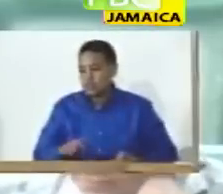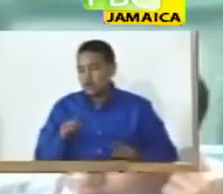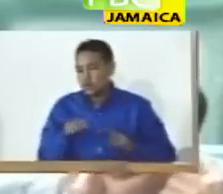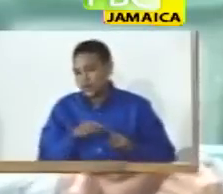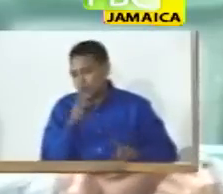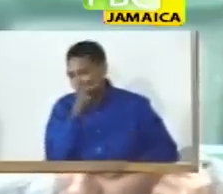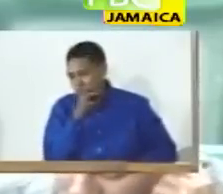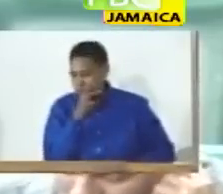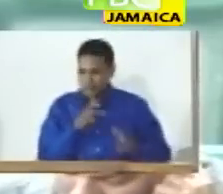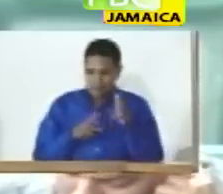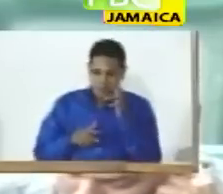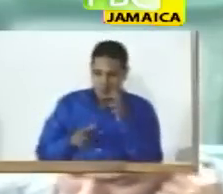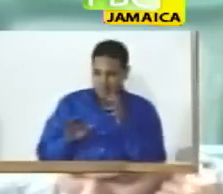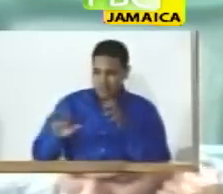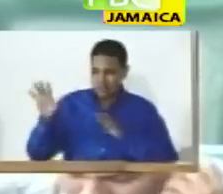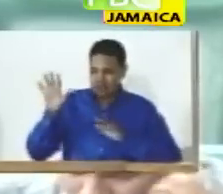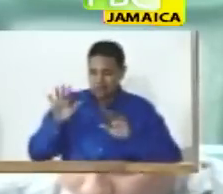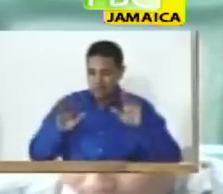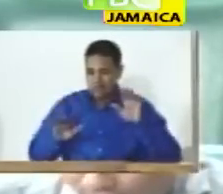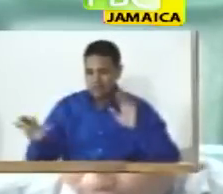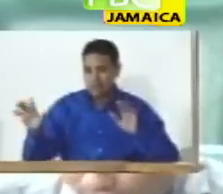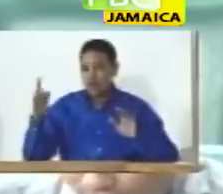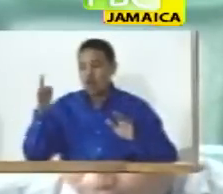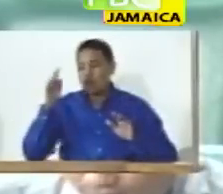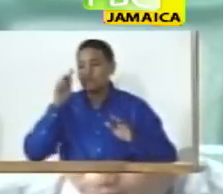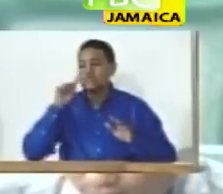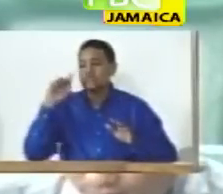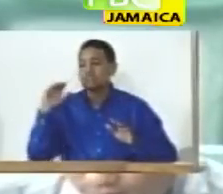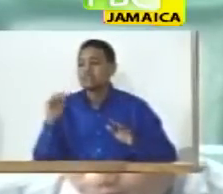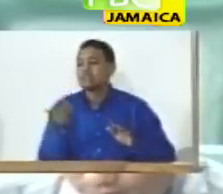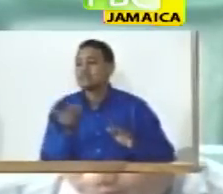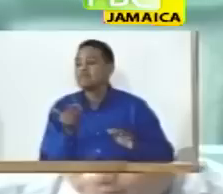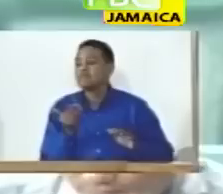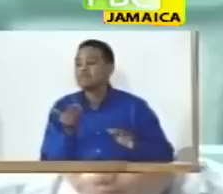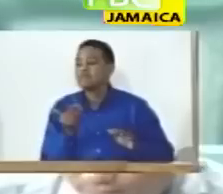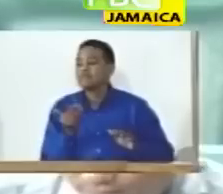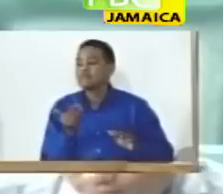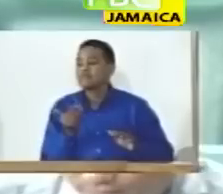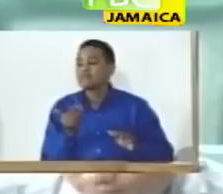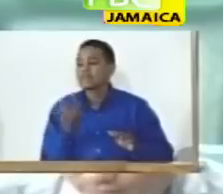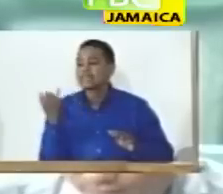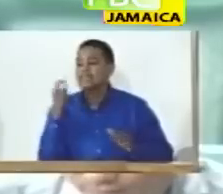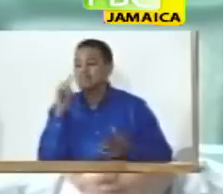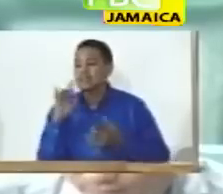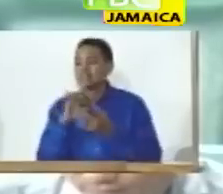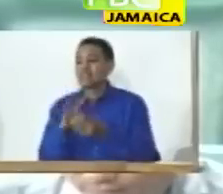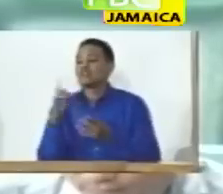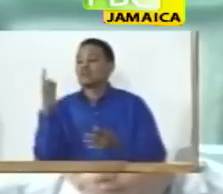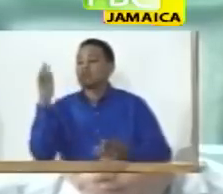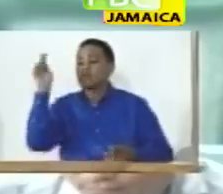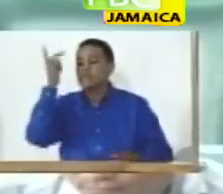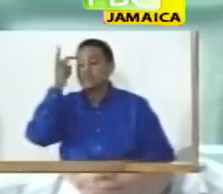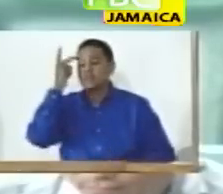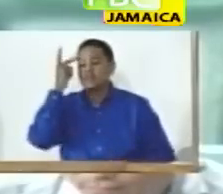Mr. President, there always seems, even if attached to something political, to be